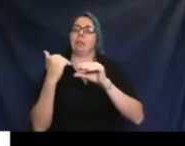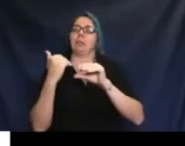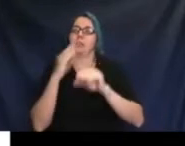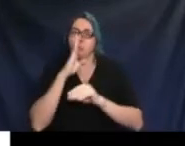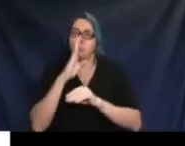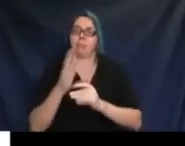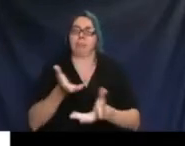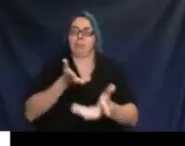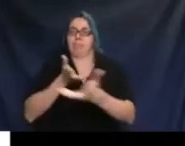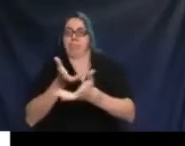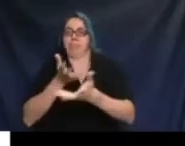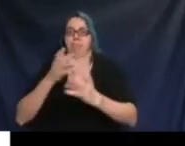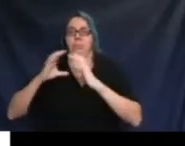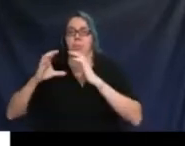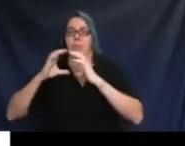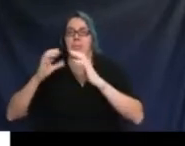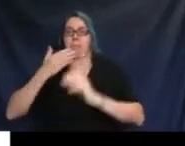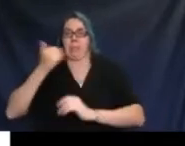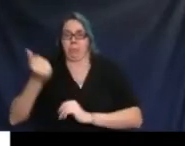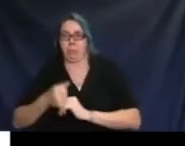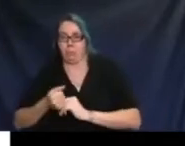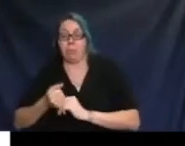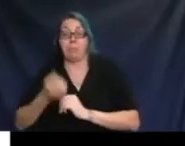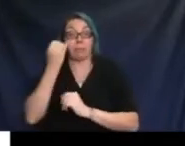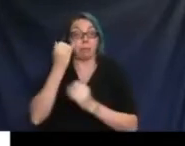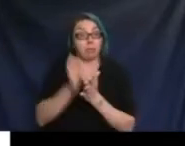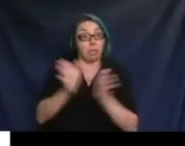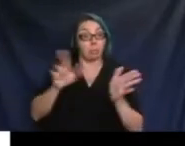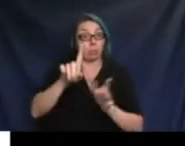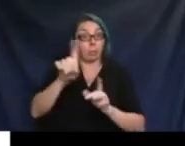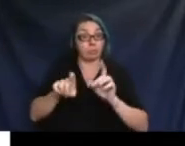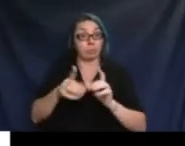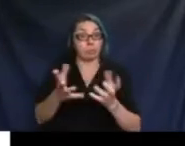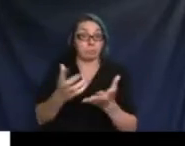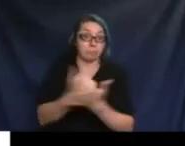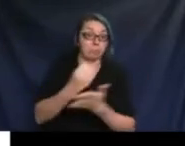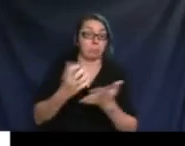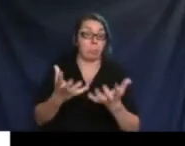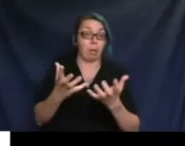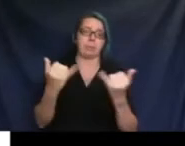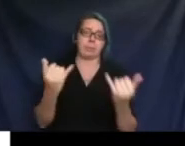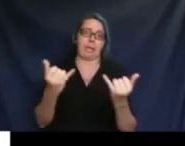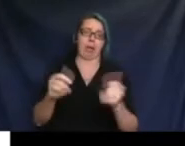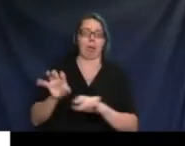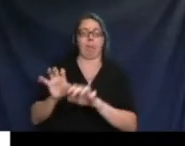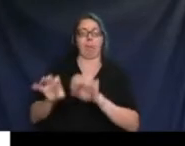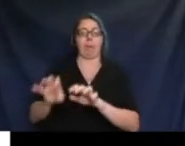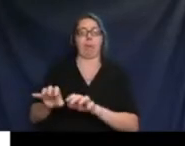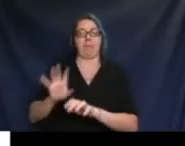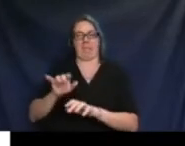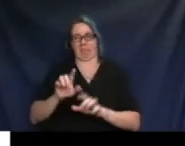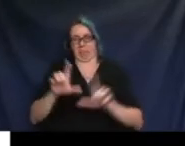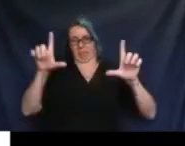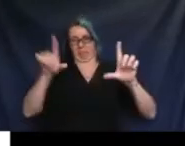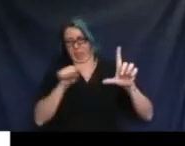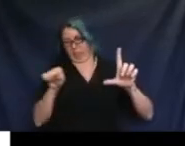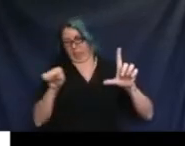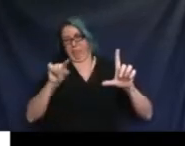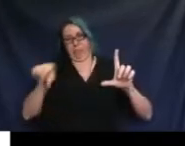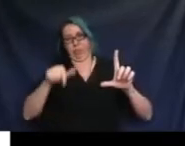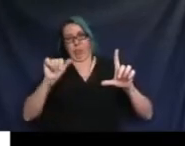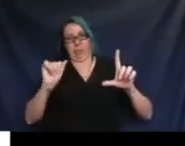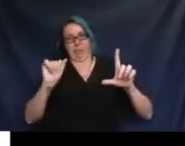If anyone has questions, they can put them in the Q&A certainly right now. Okay, so I think I'm passing it over to Rebecca to talk about